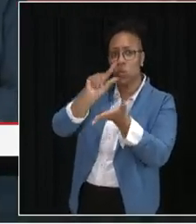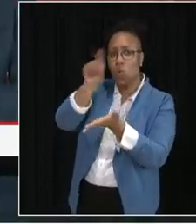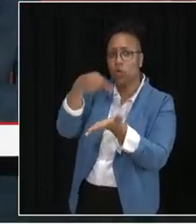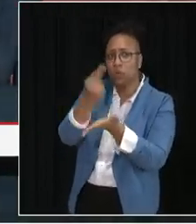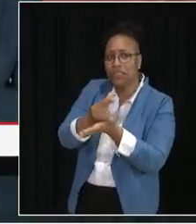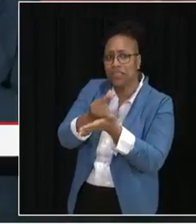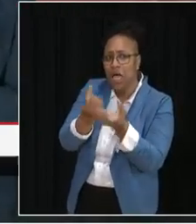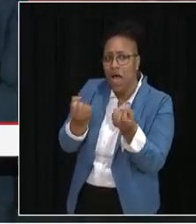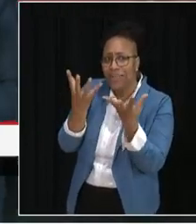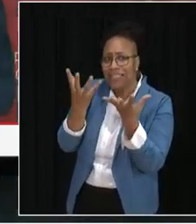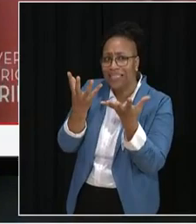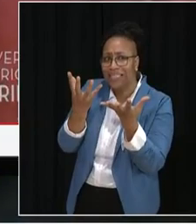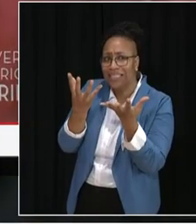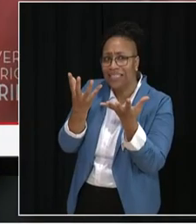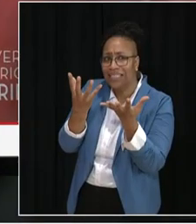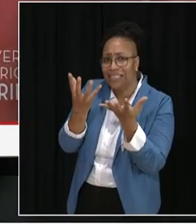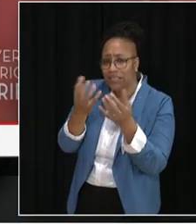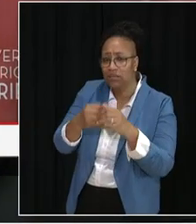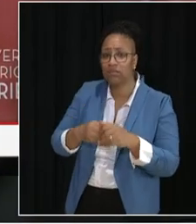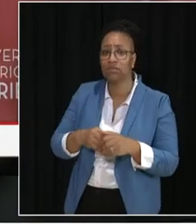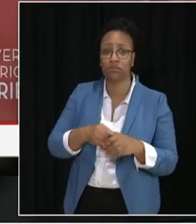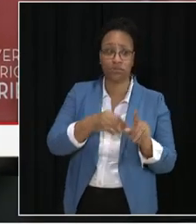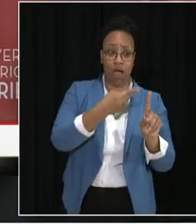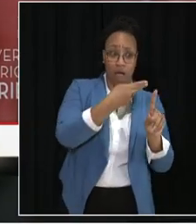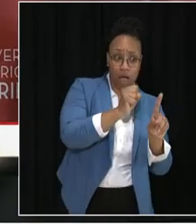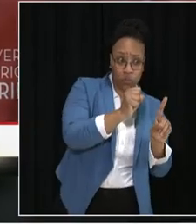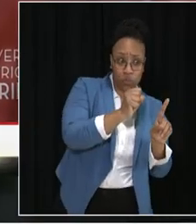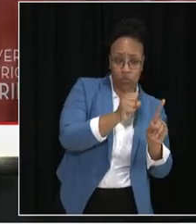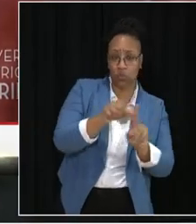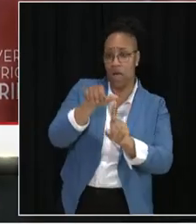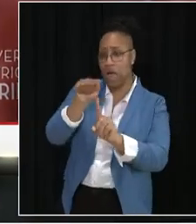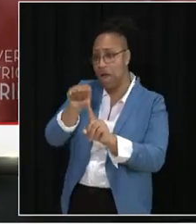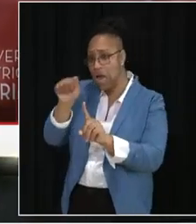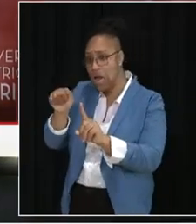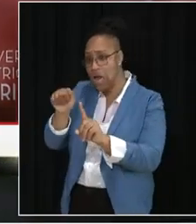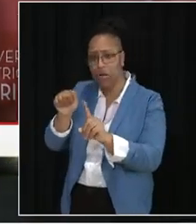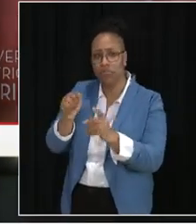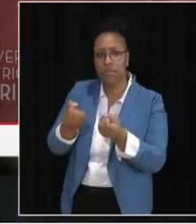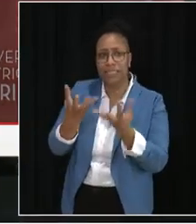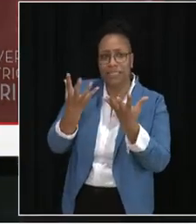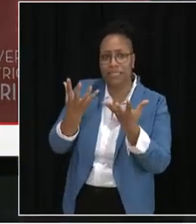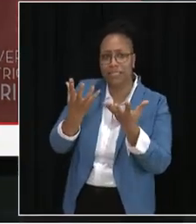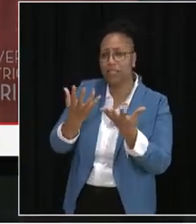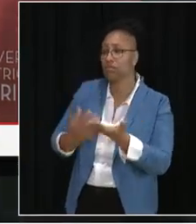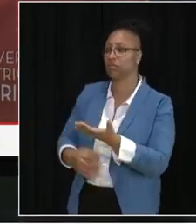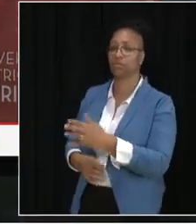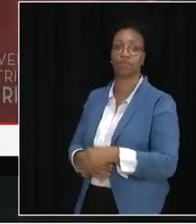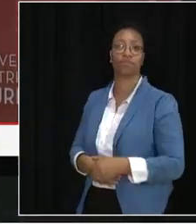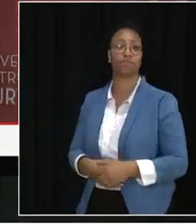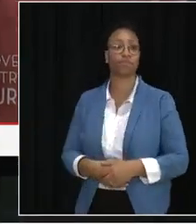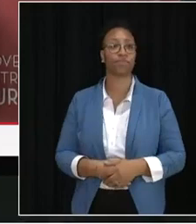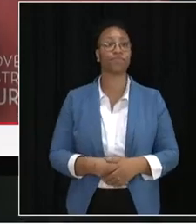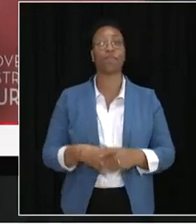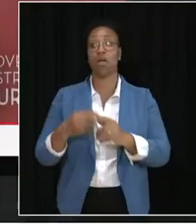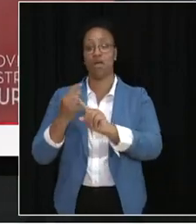with AA degrees? Can we start there? Sure, yes. So